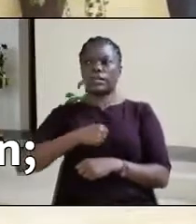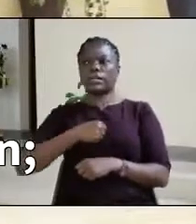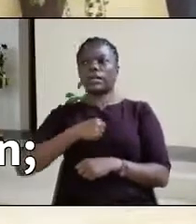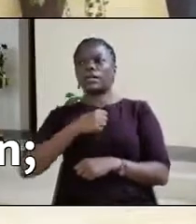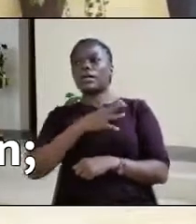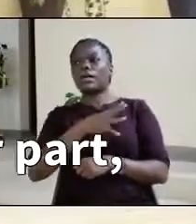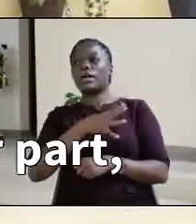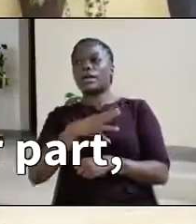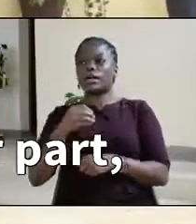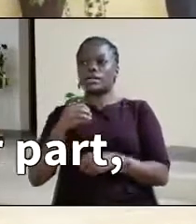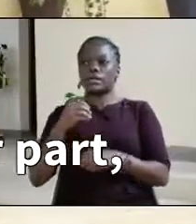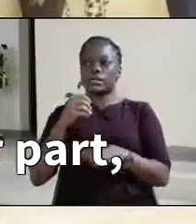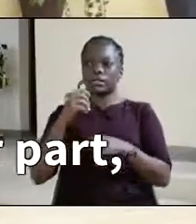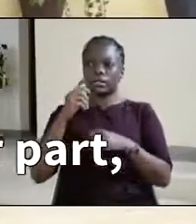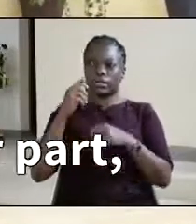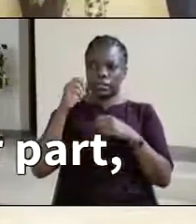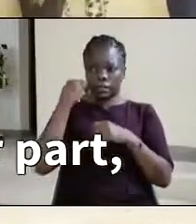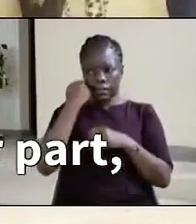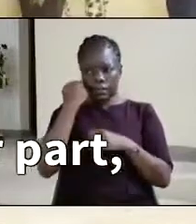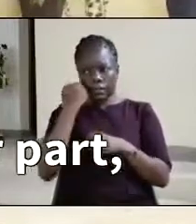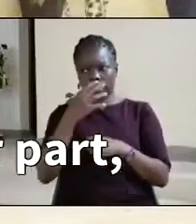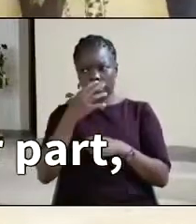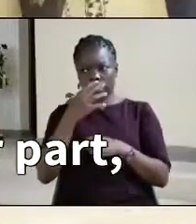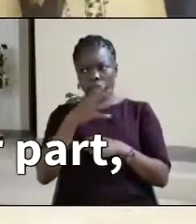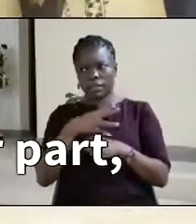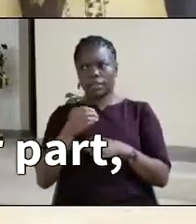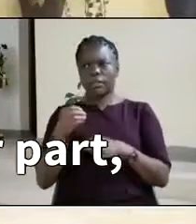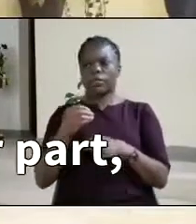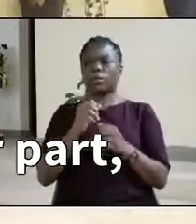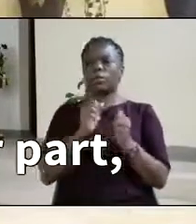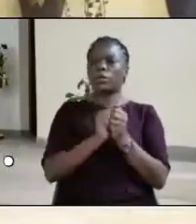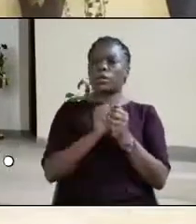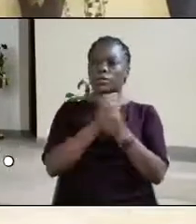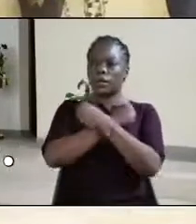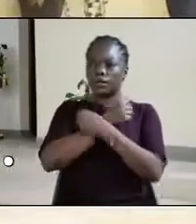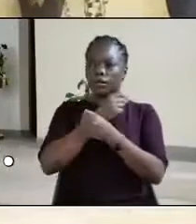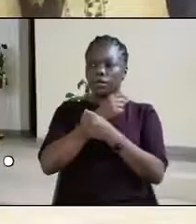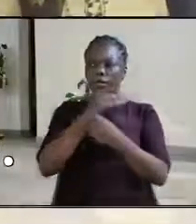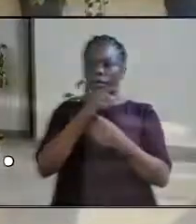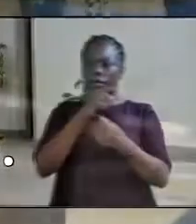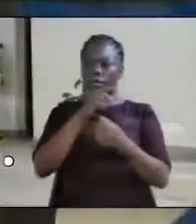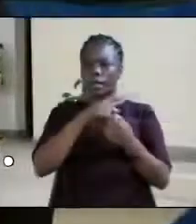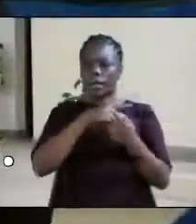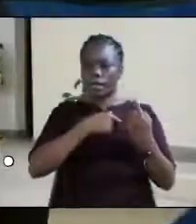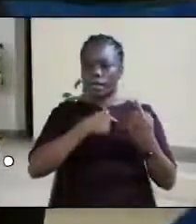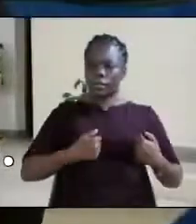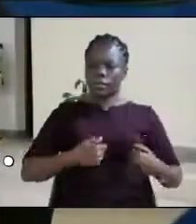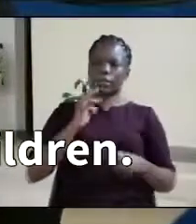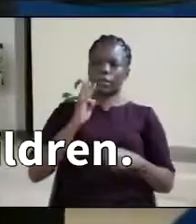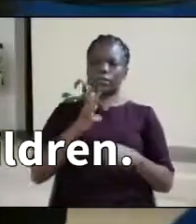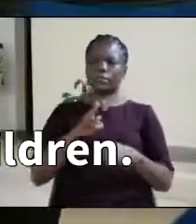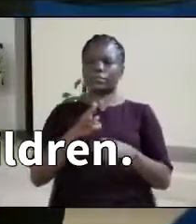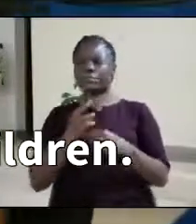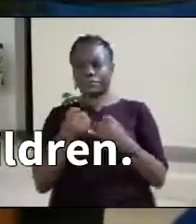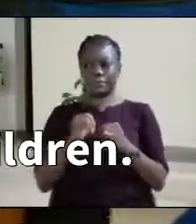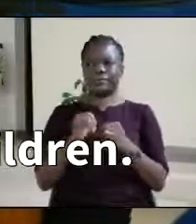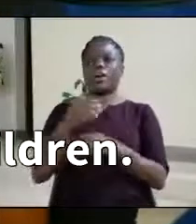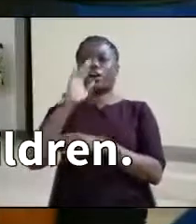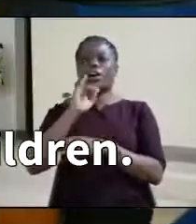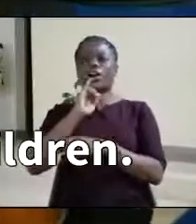sickness, death and sin. With loving hearts we'll do our part and try some soul to